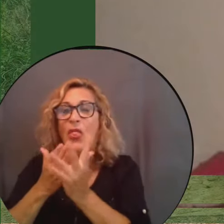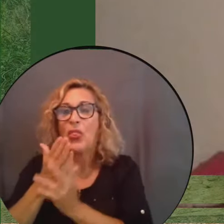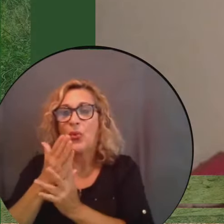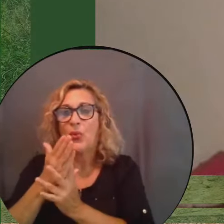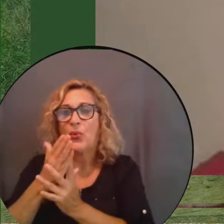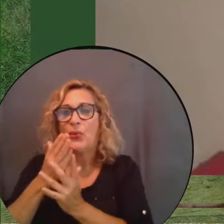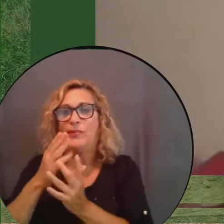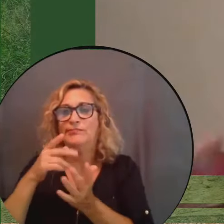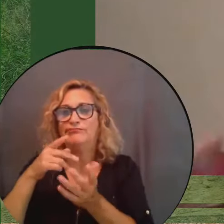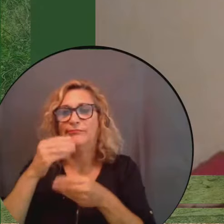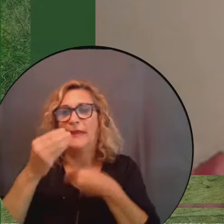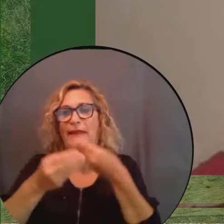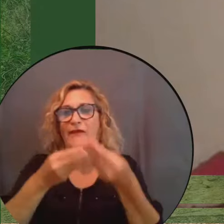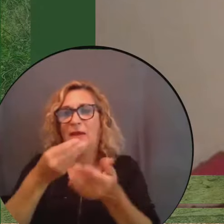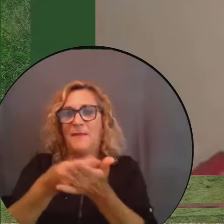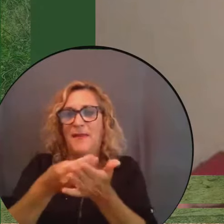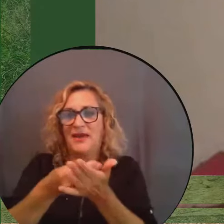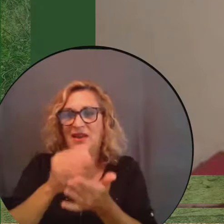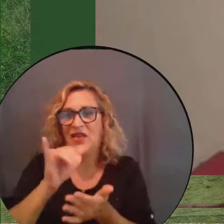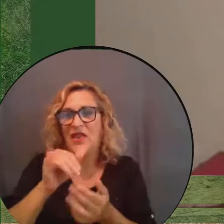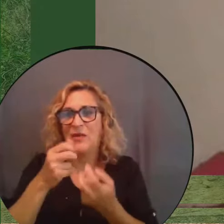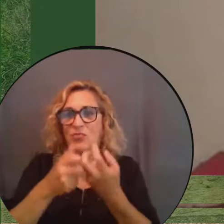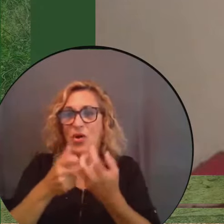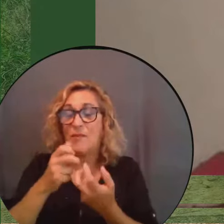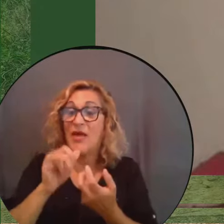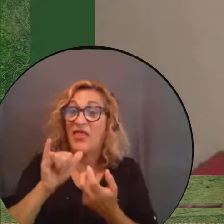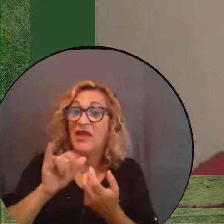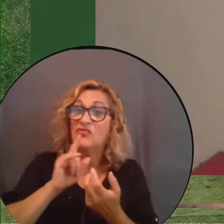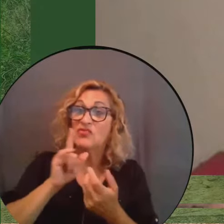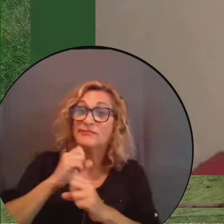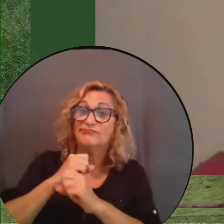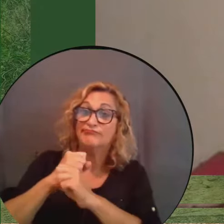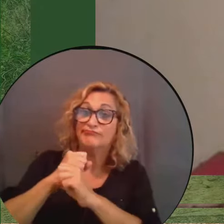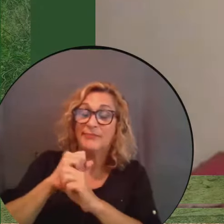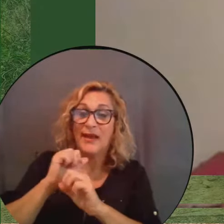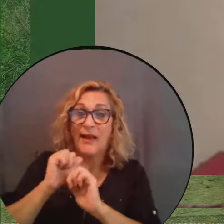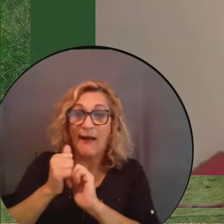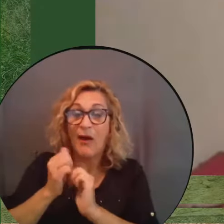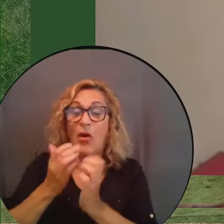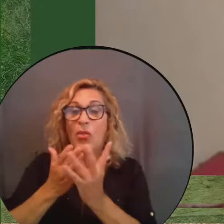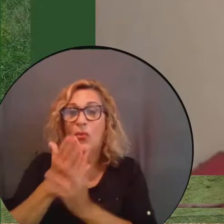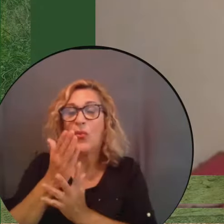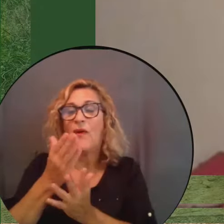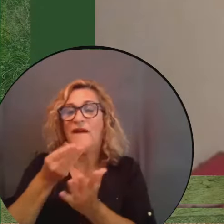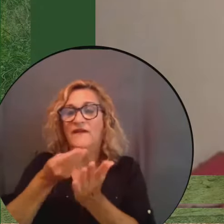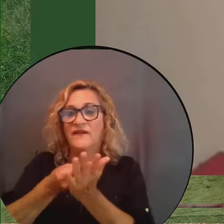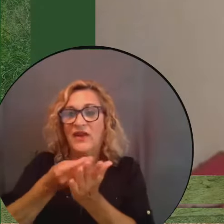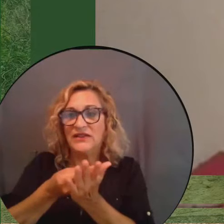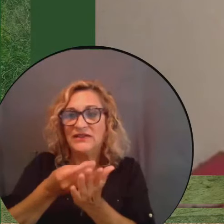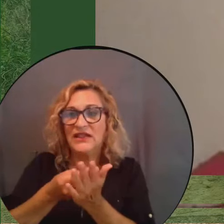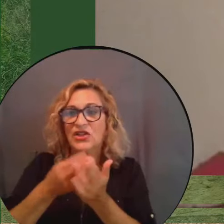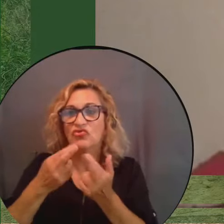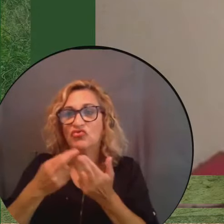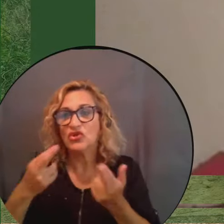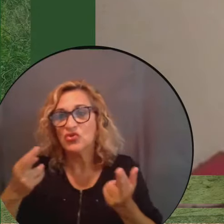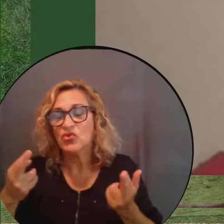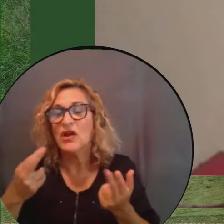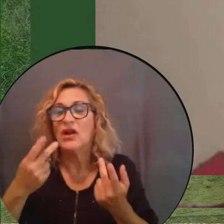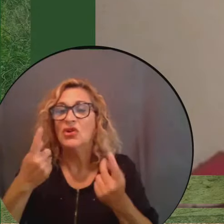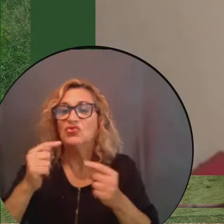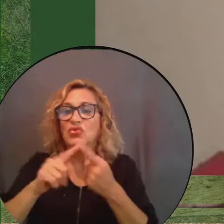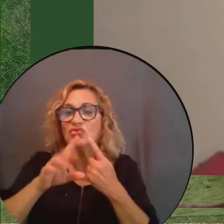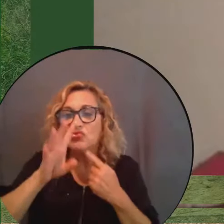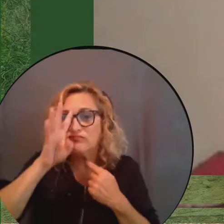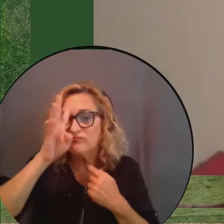and barriers ultimately created the biggest issue for, was just funding and resources. They had to find another creative way to